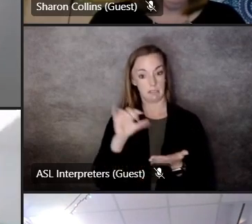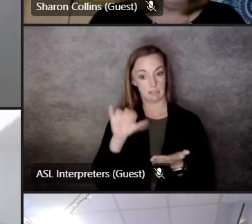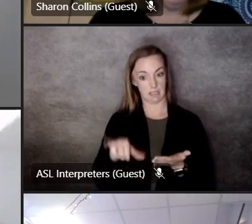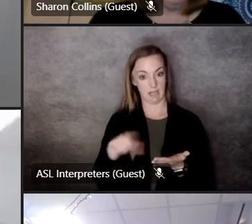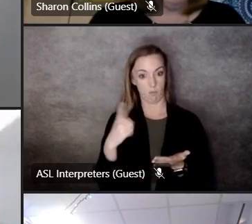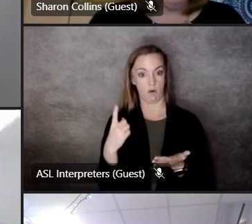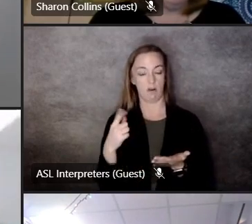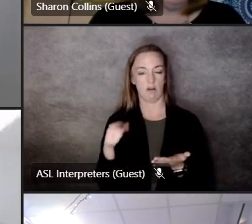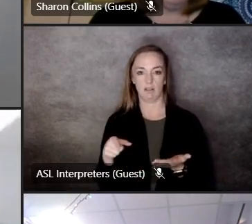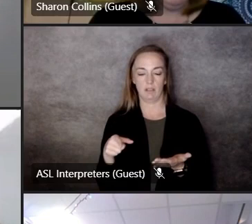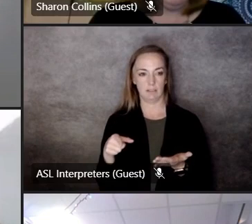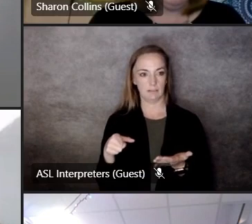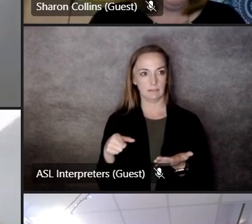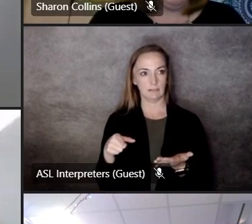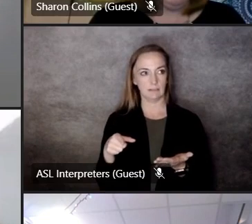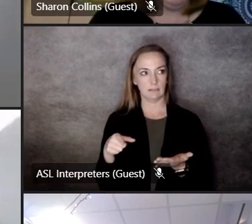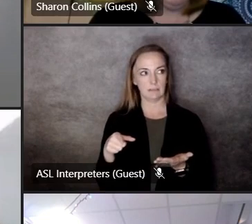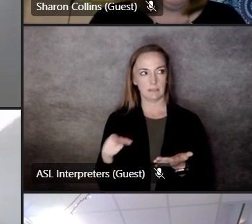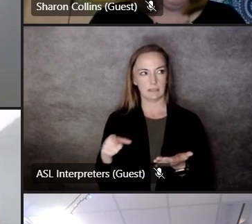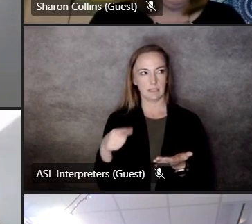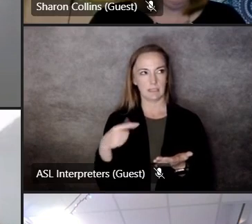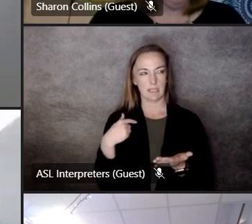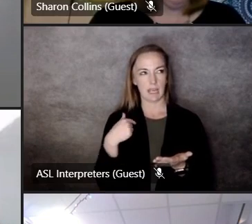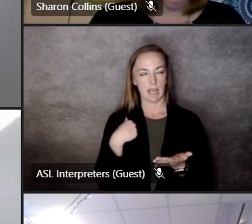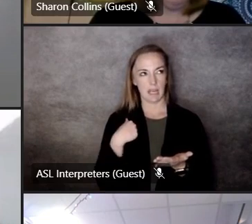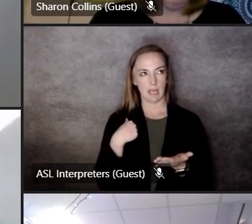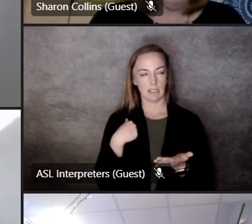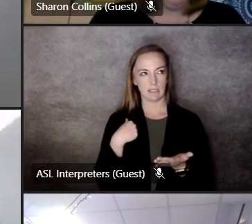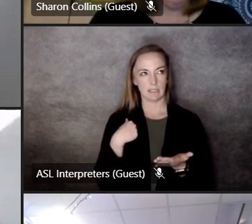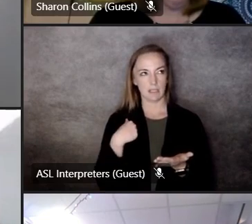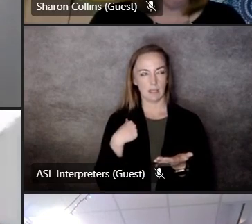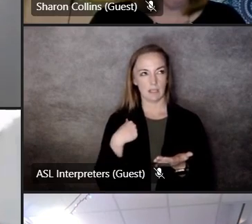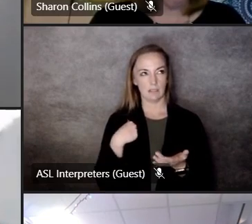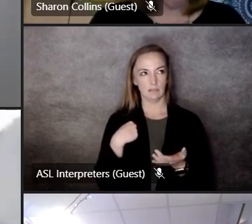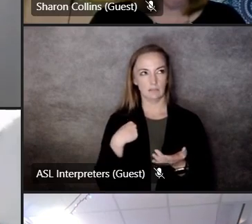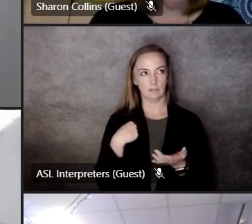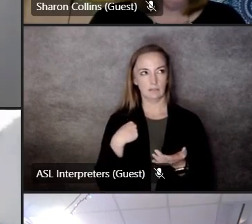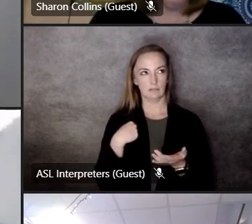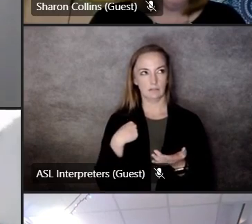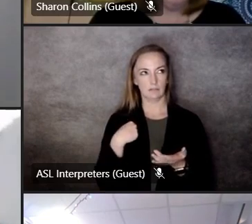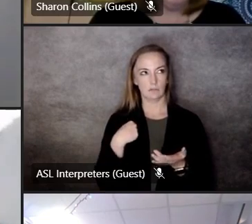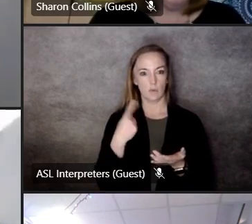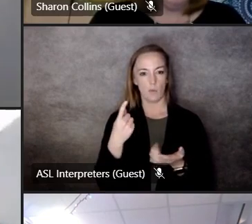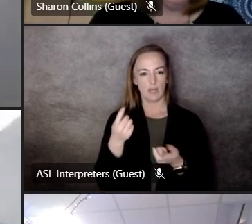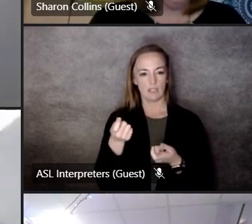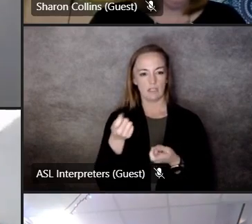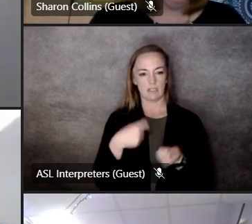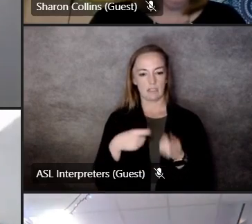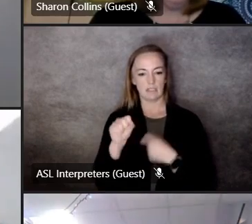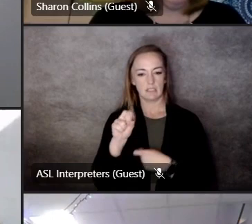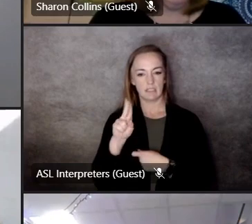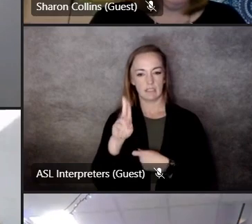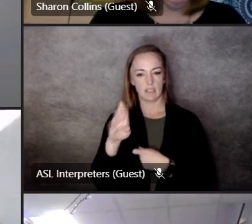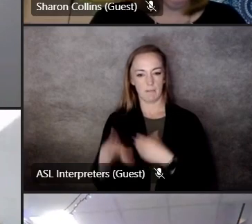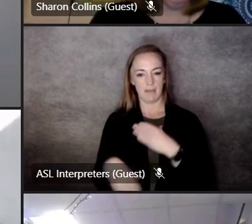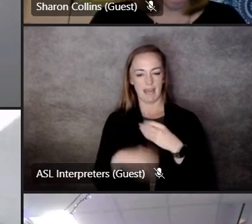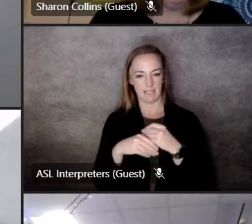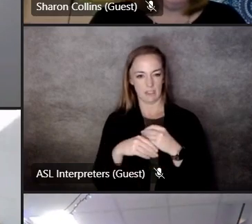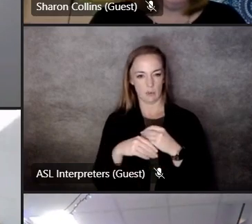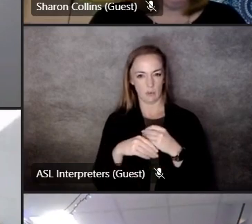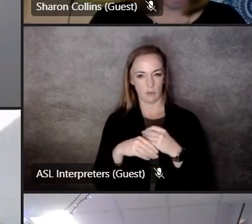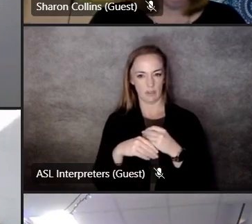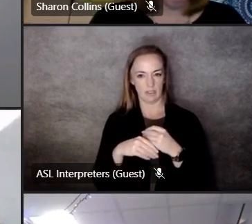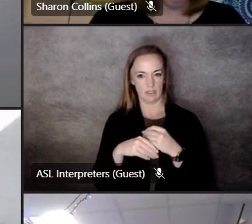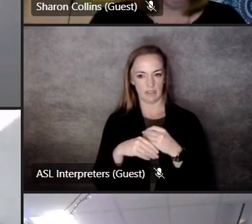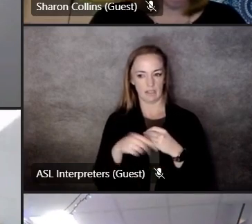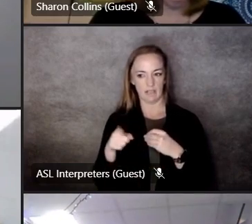has a substitute added to it, so they're getting their hands in it. And we'll